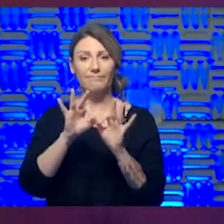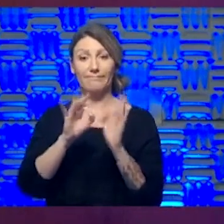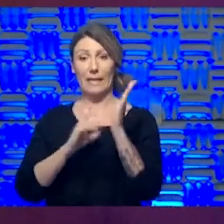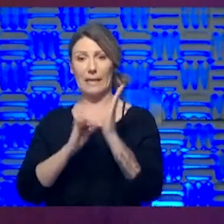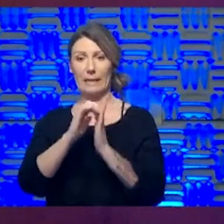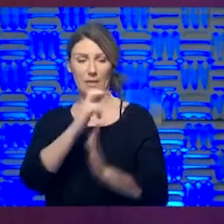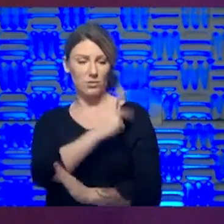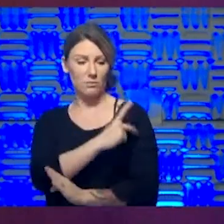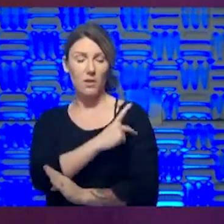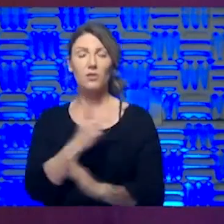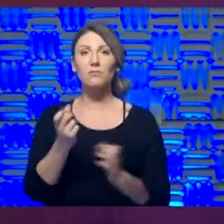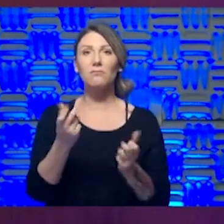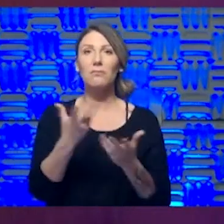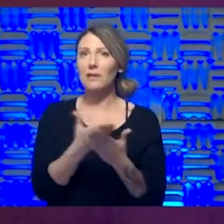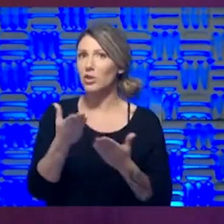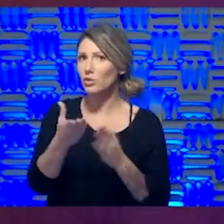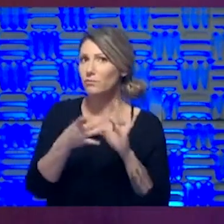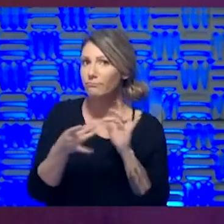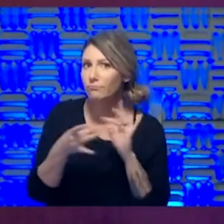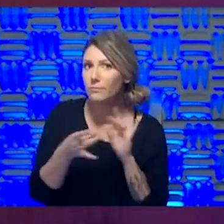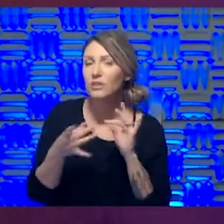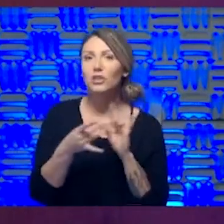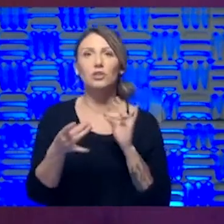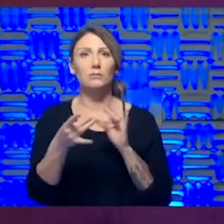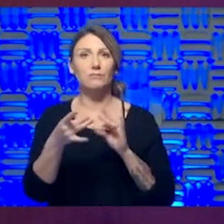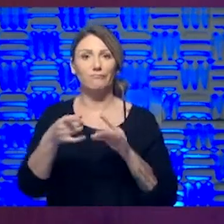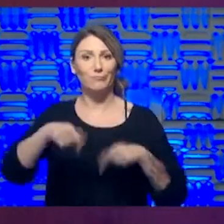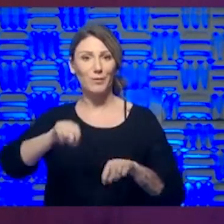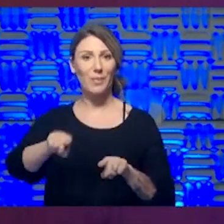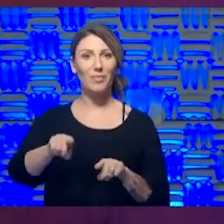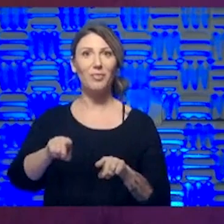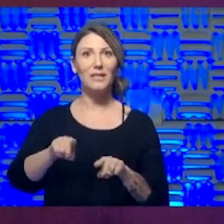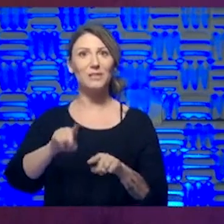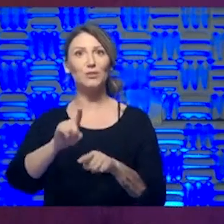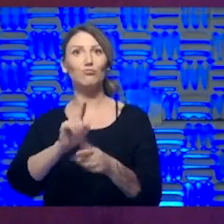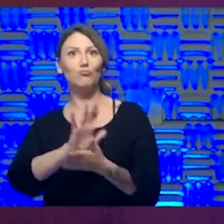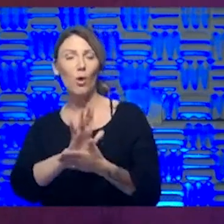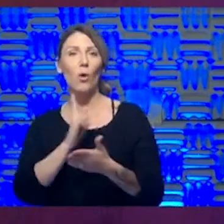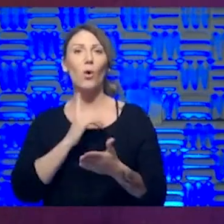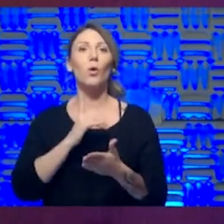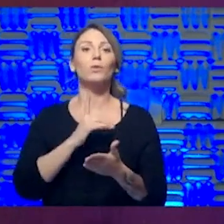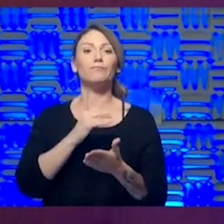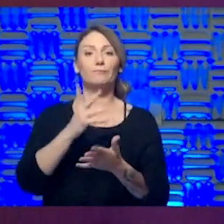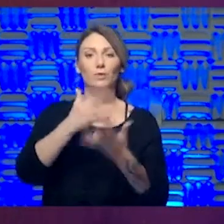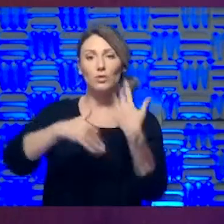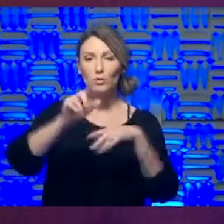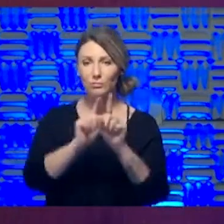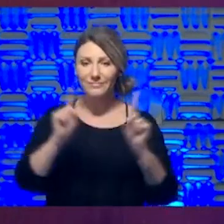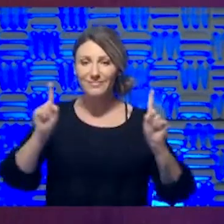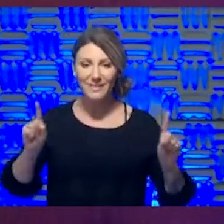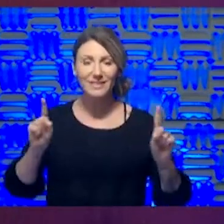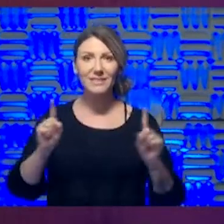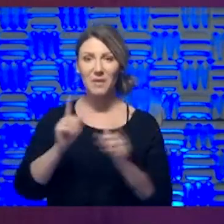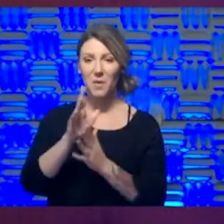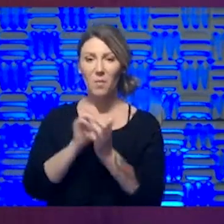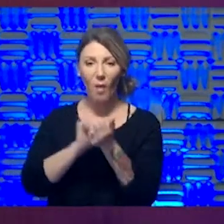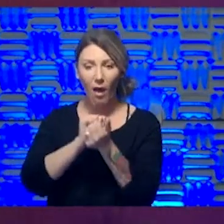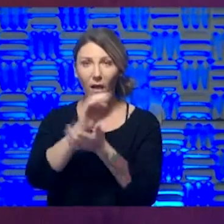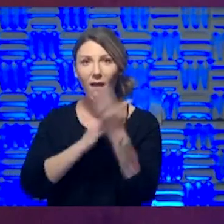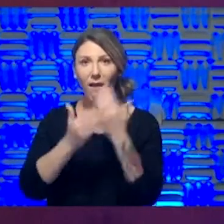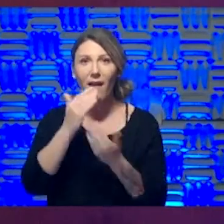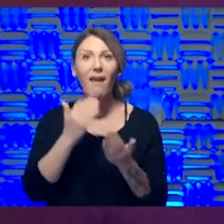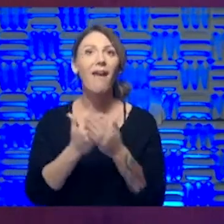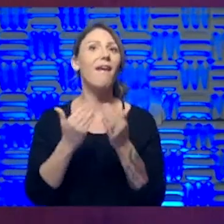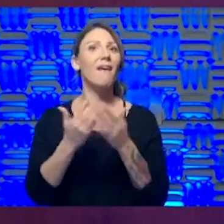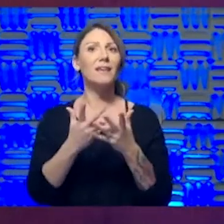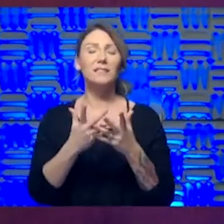of things that you've talked about in this program, social distancing, washing your hands, keeping 6 feet away, it's important for everybody, but it's especially